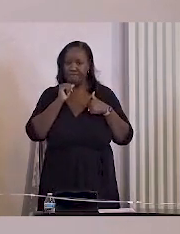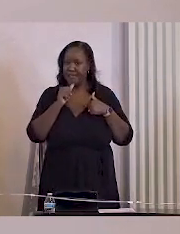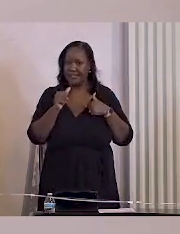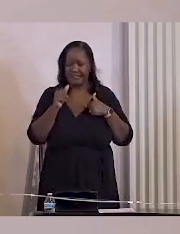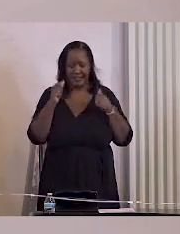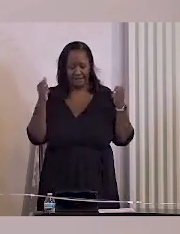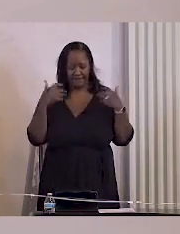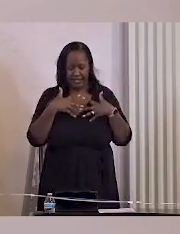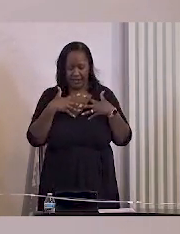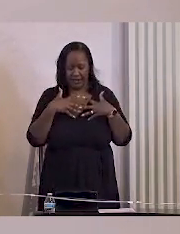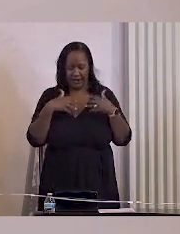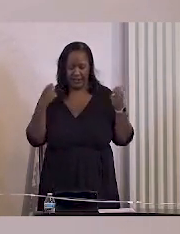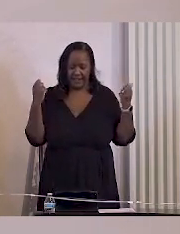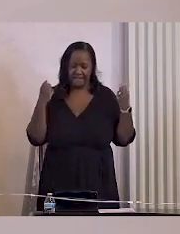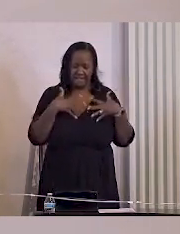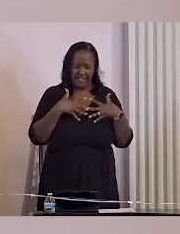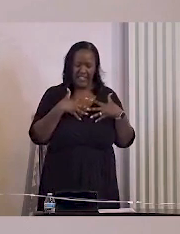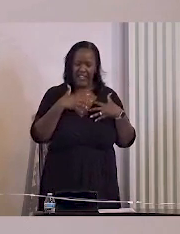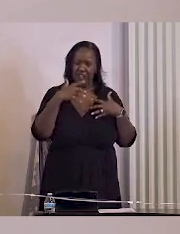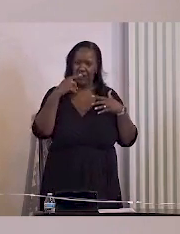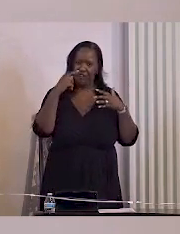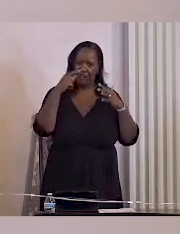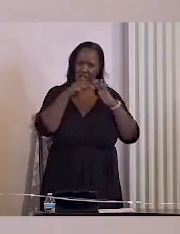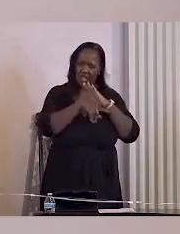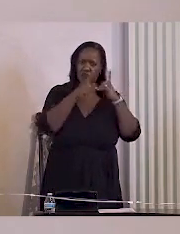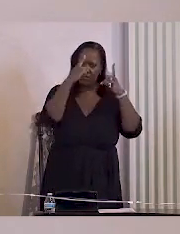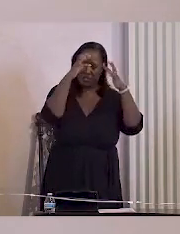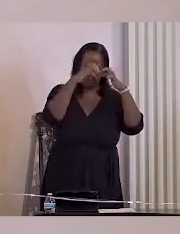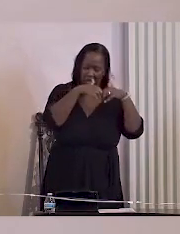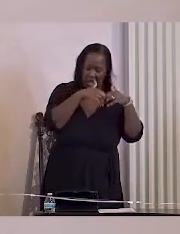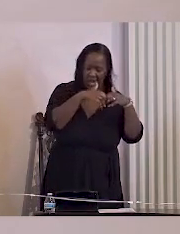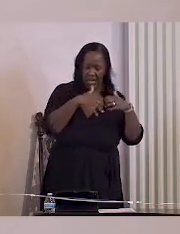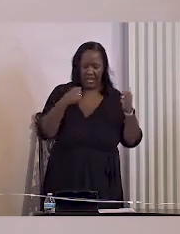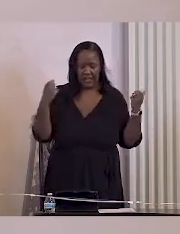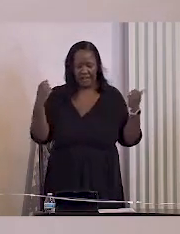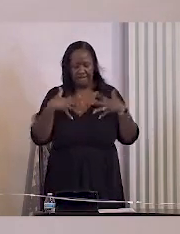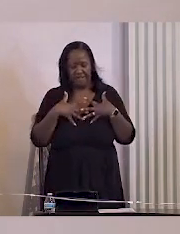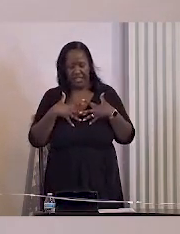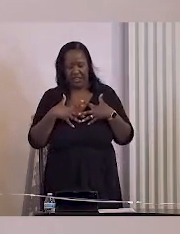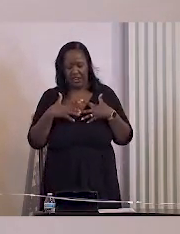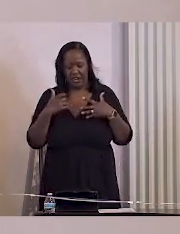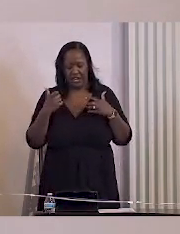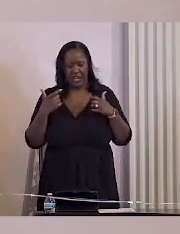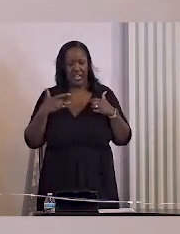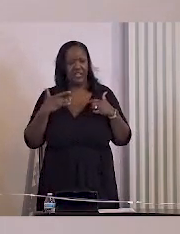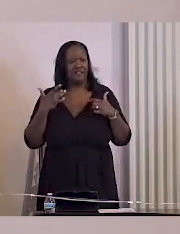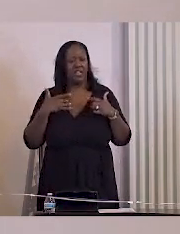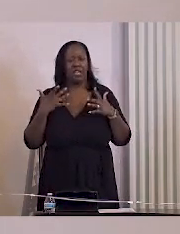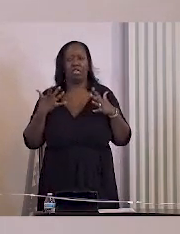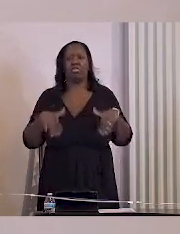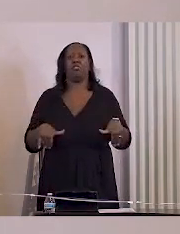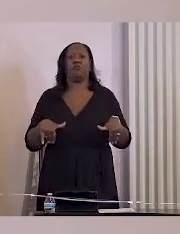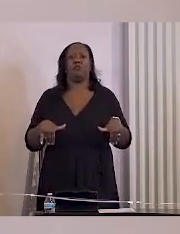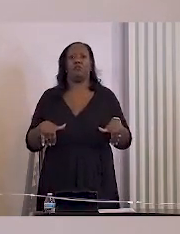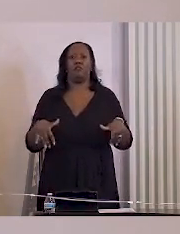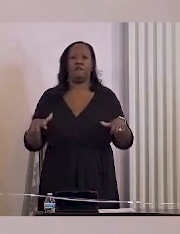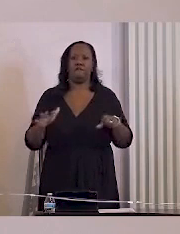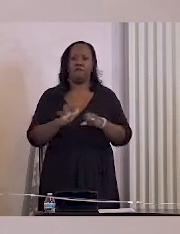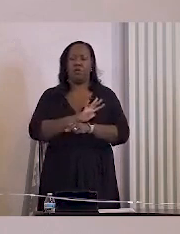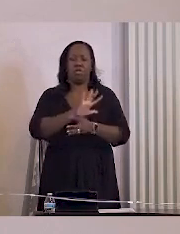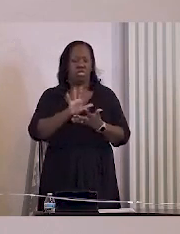fear. Fear is the mind killer. Fear is the little death that brings total